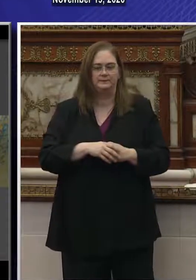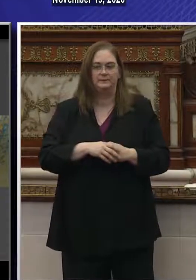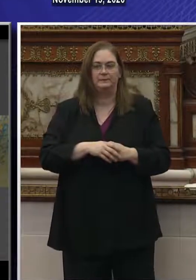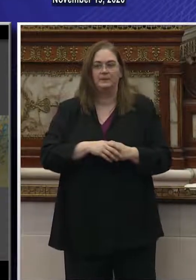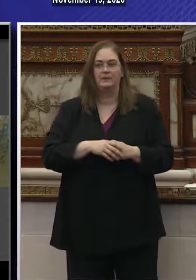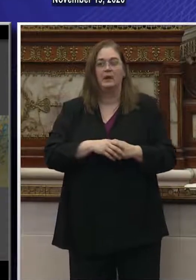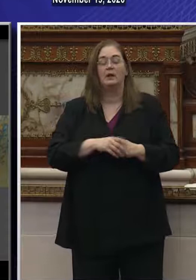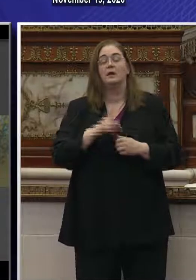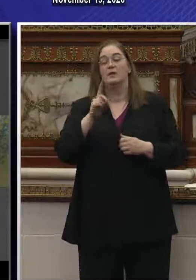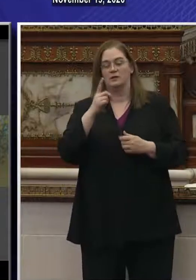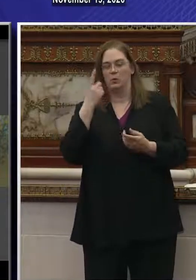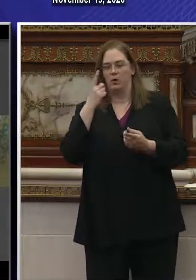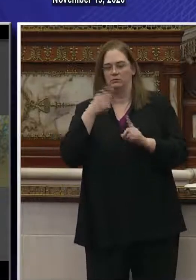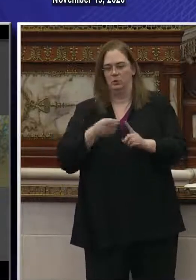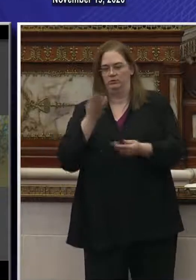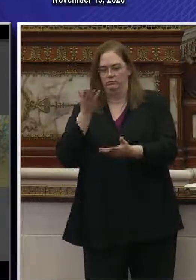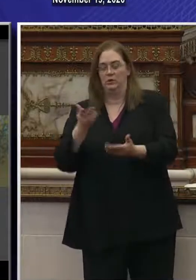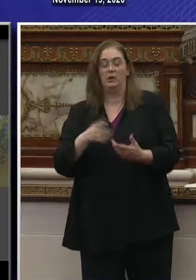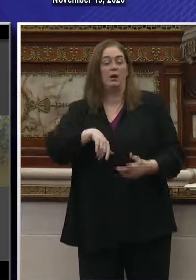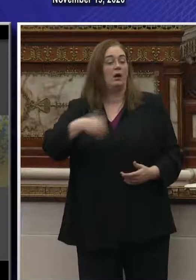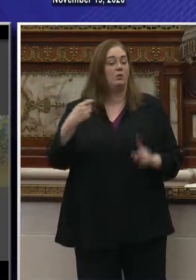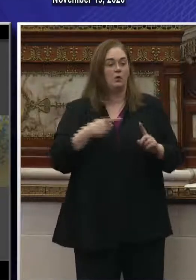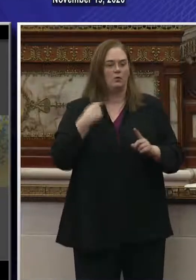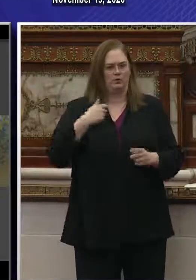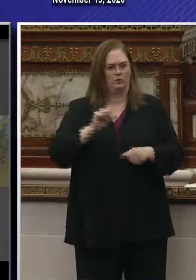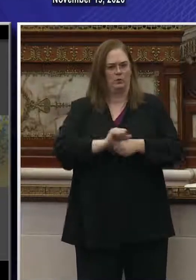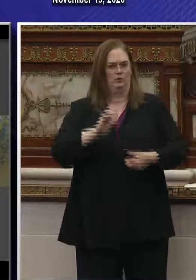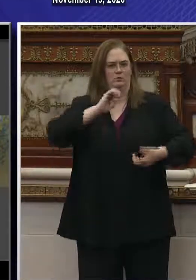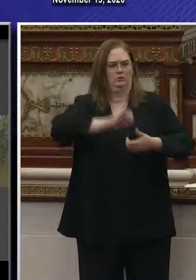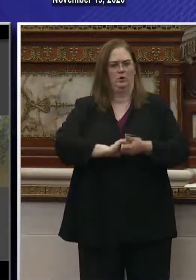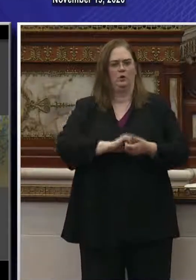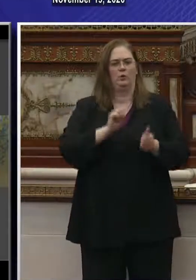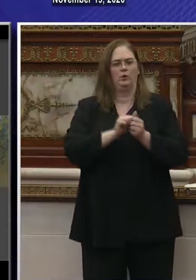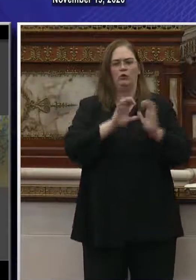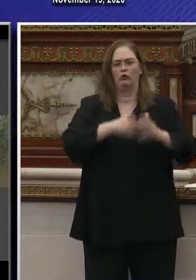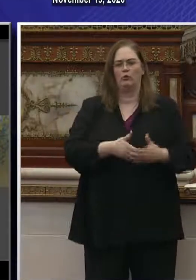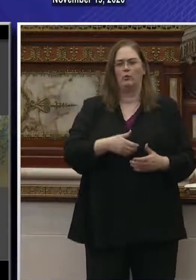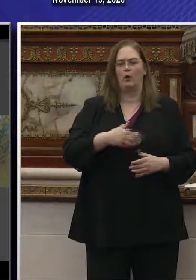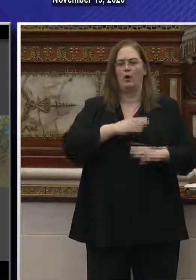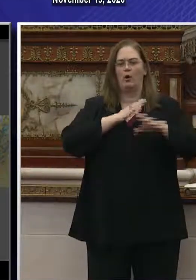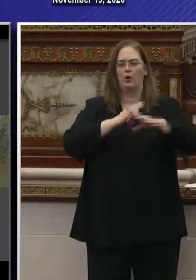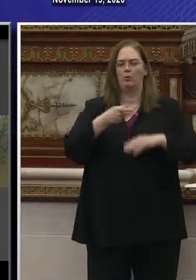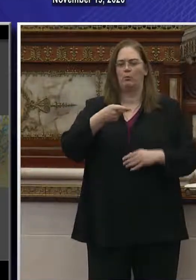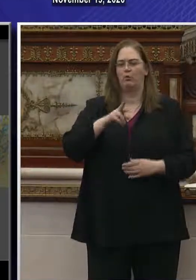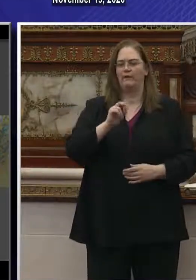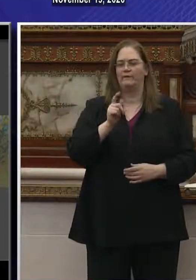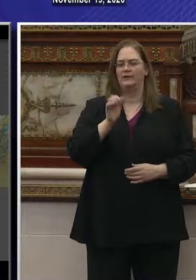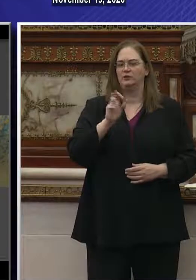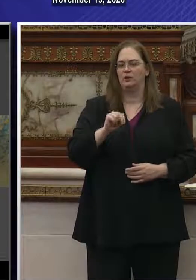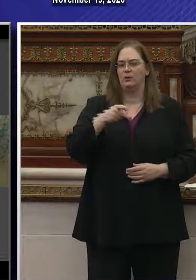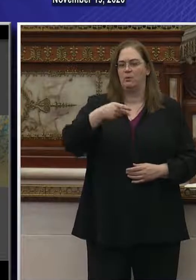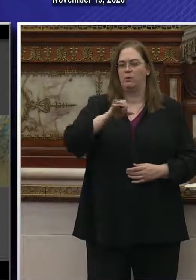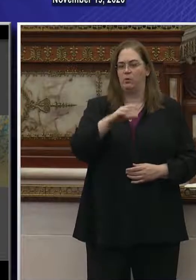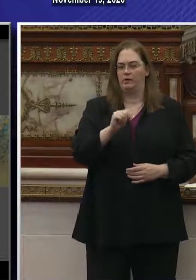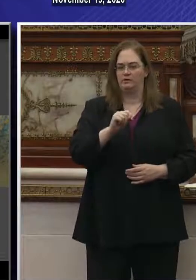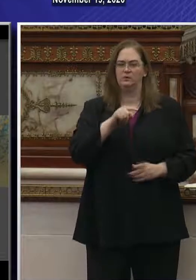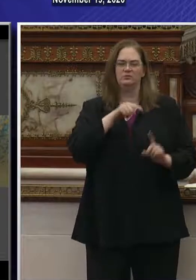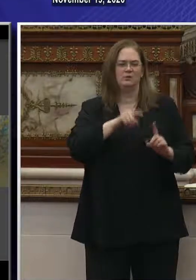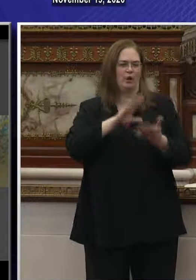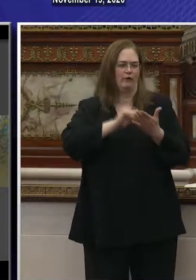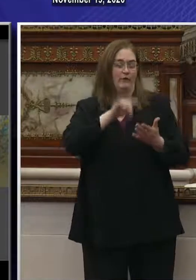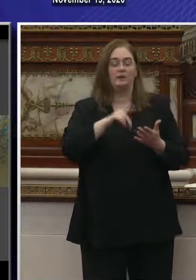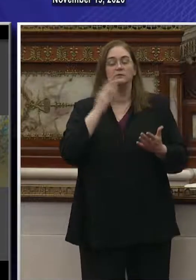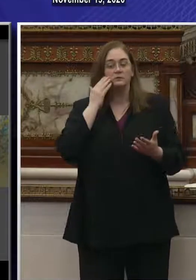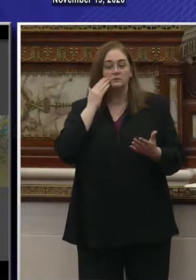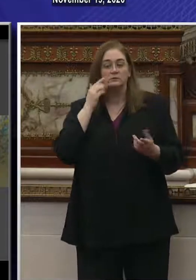point I'd make. The other point is we've been working in partnership with Prevention Point. And one of the lessons we've learned there, Prevention Point, of course,